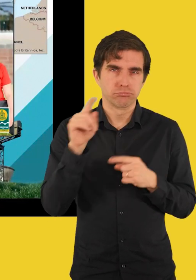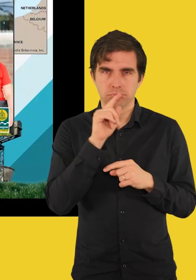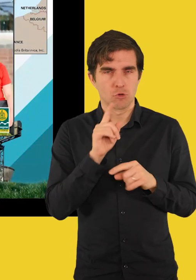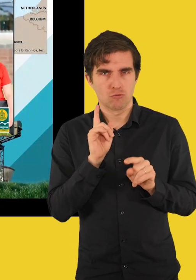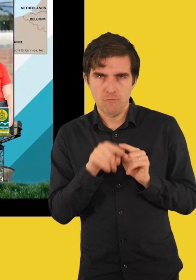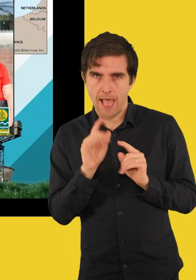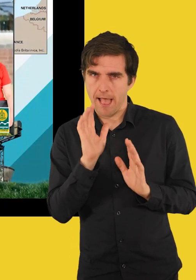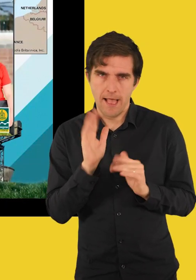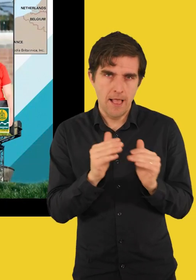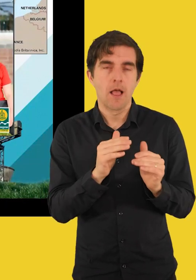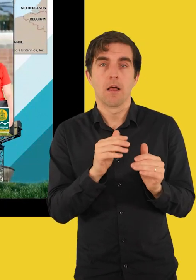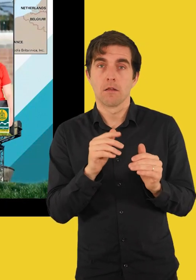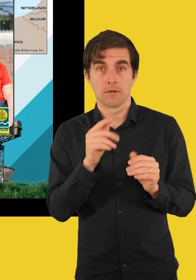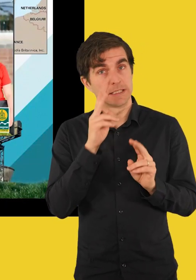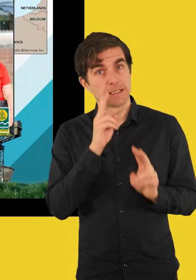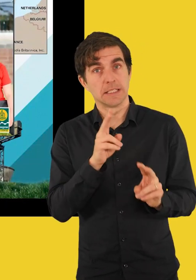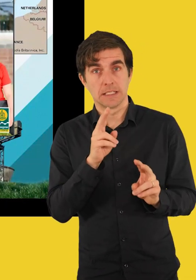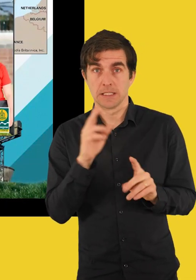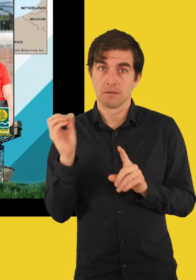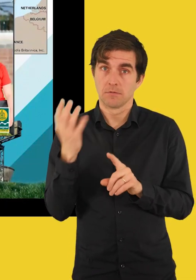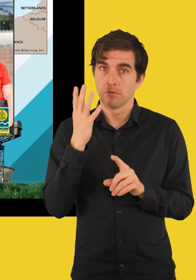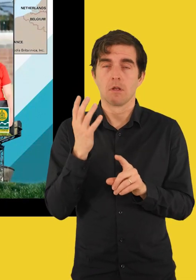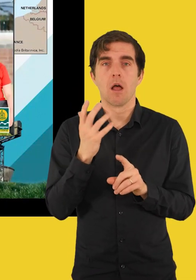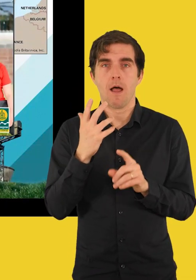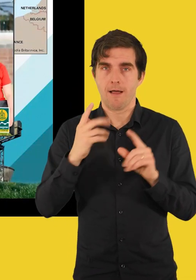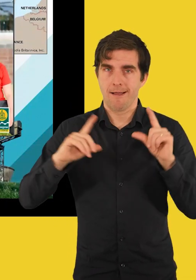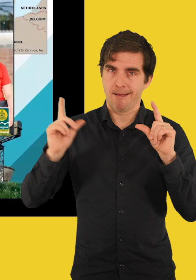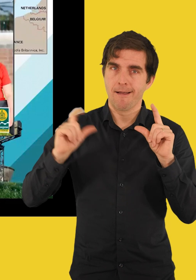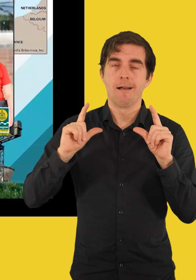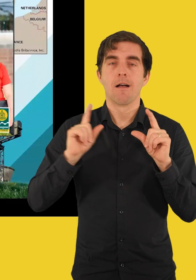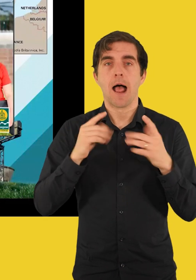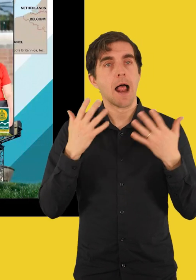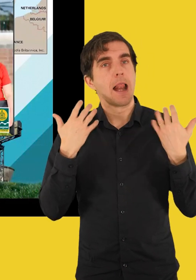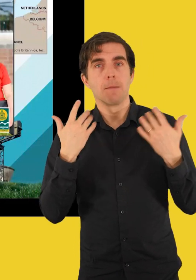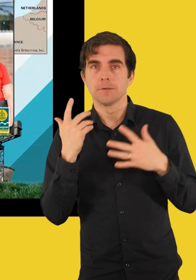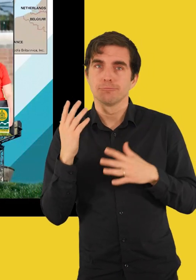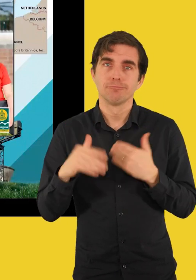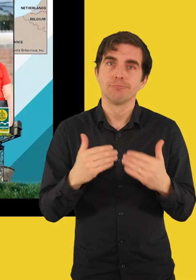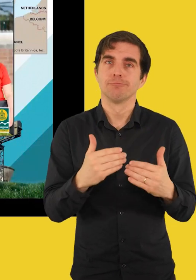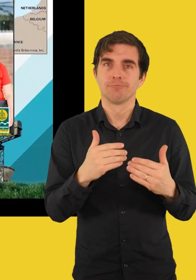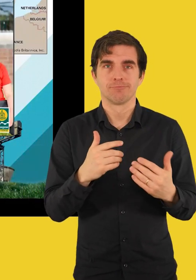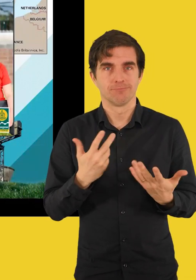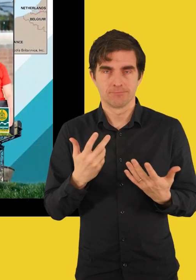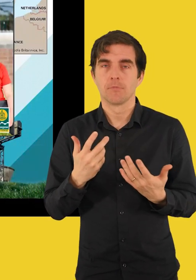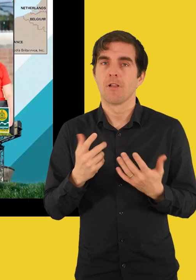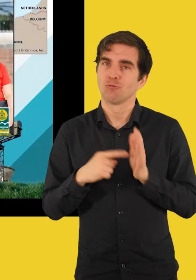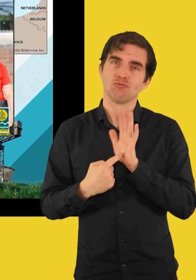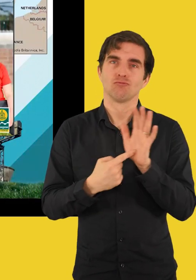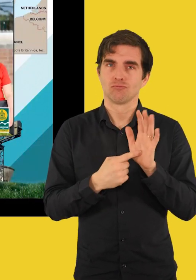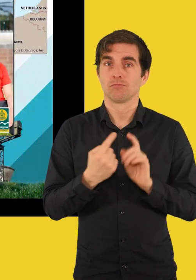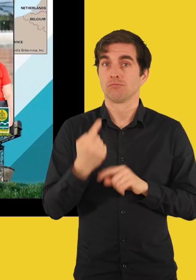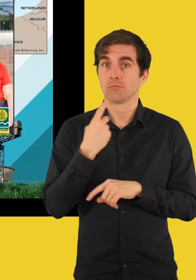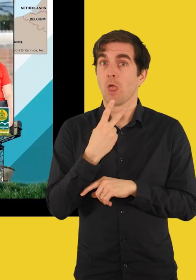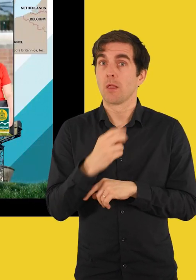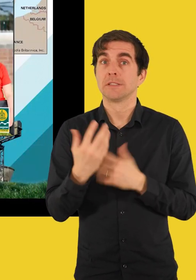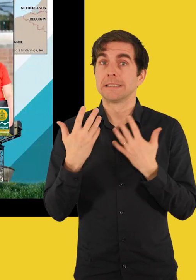city to try and do this. And the content that you can see on the slide just here shows a bit of a snapshot of our climate journey. Just by way of an